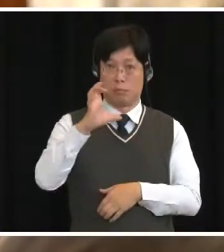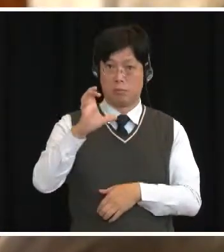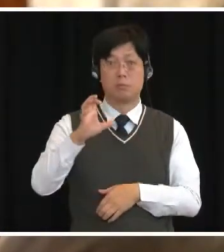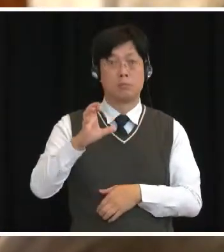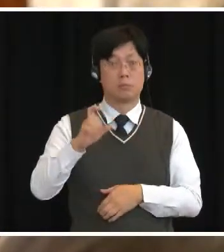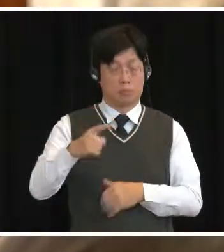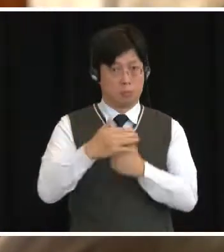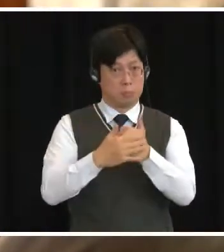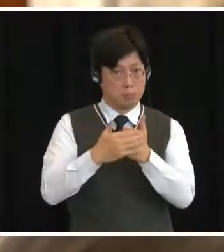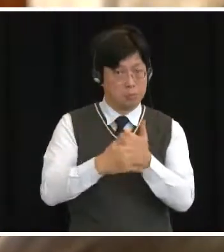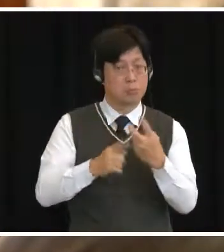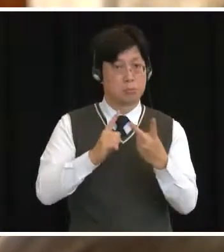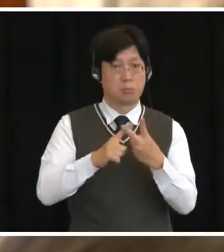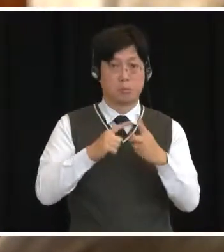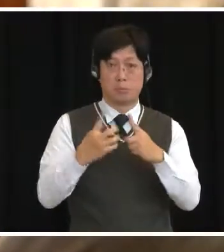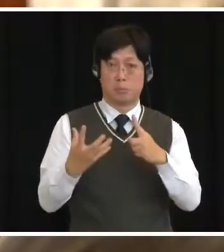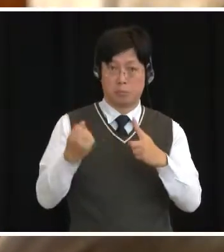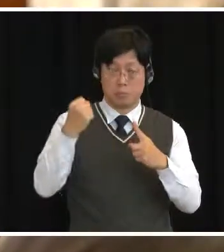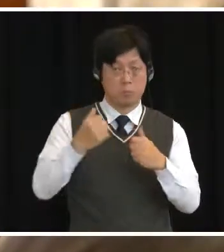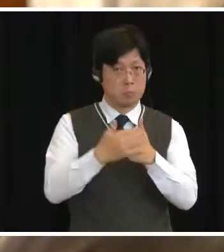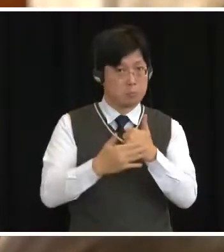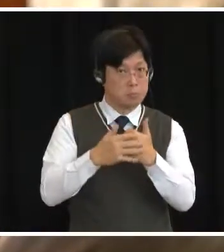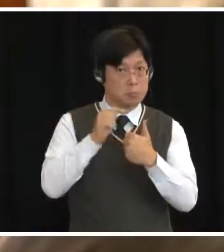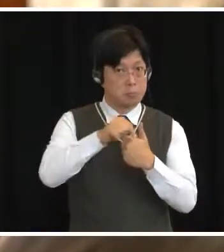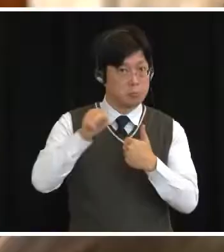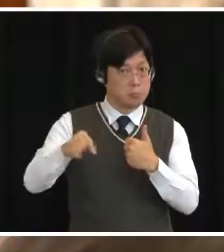are human rights friendly, children friendly,